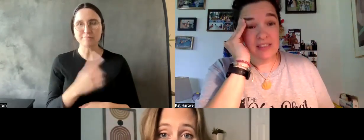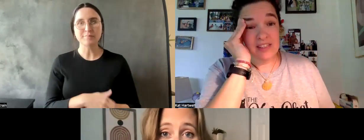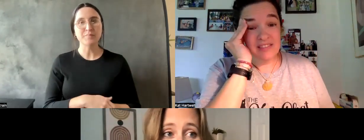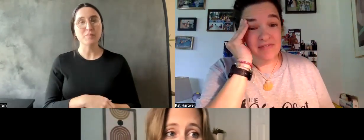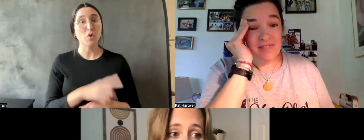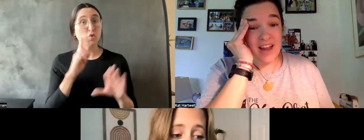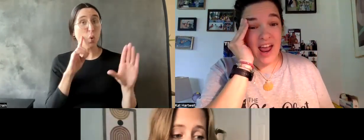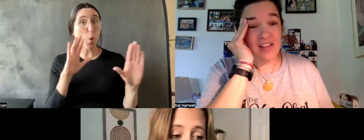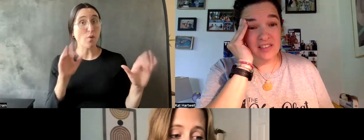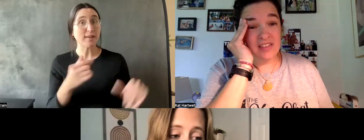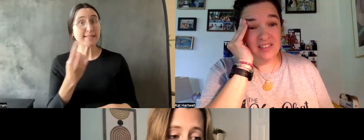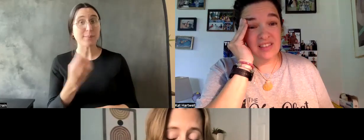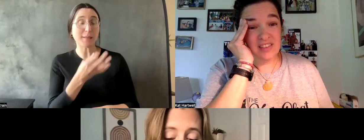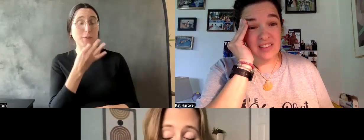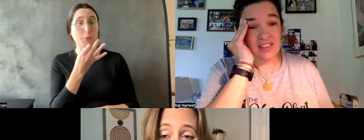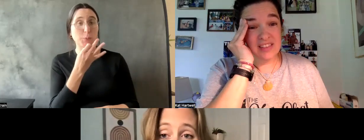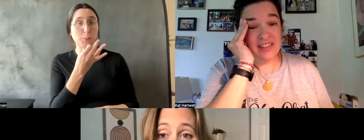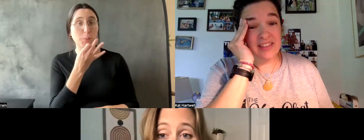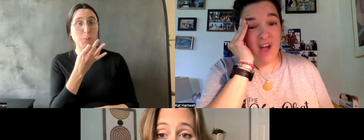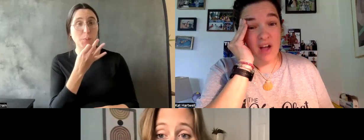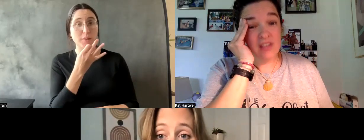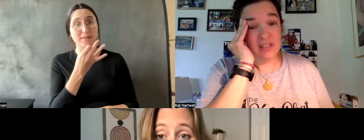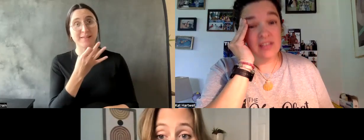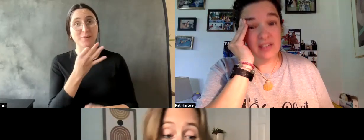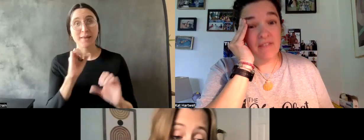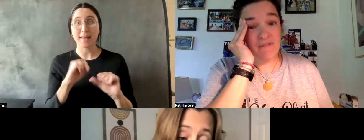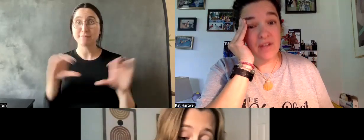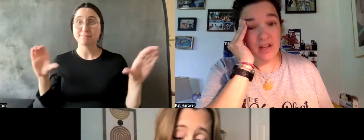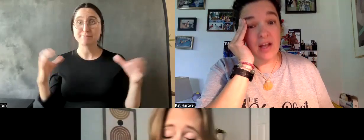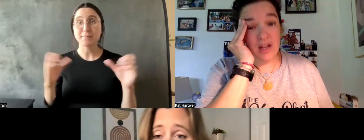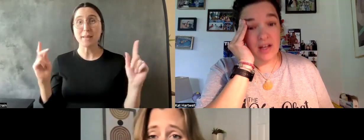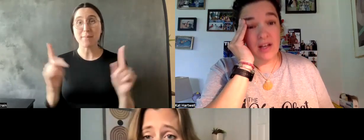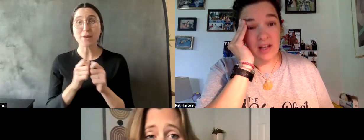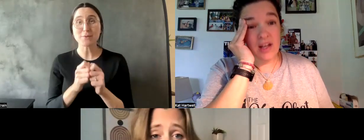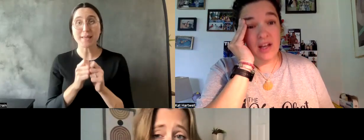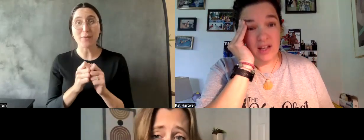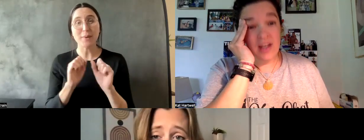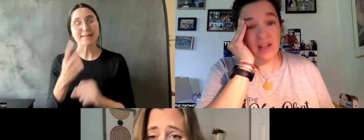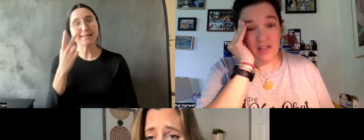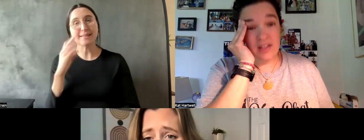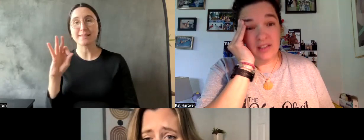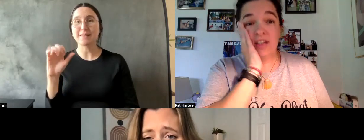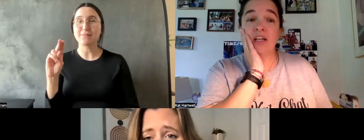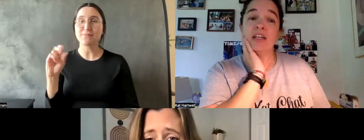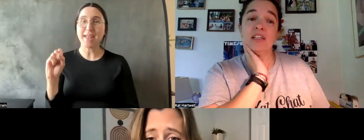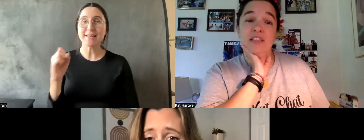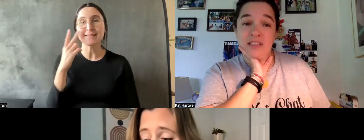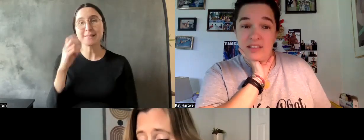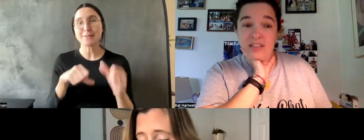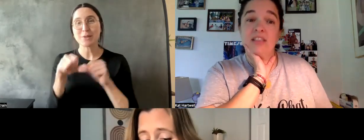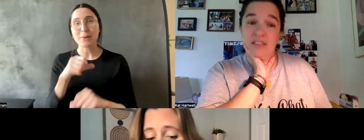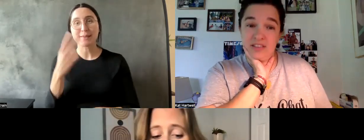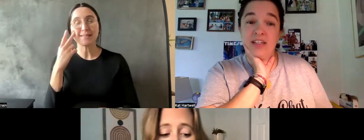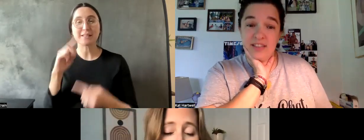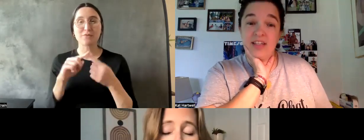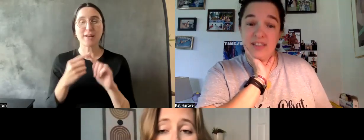something soon so that everyone can get back together again, see the fans, but then see their friends. And so, yeah, fingers crossed